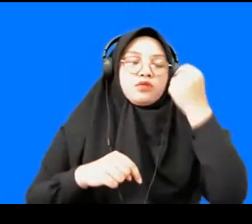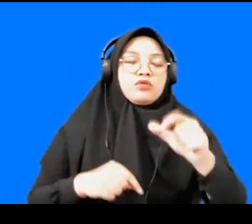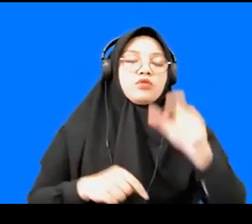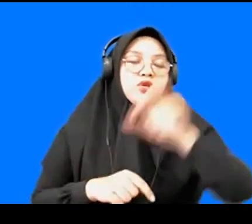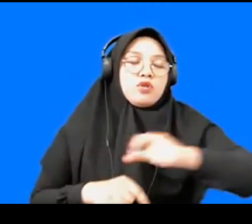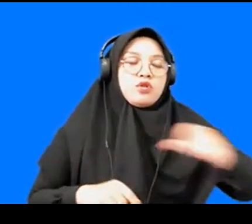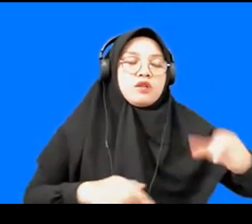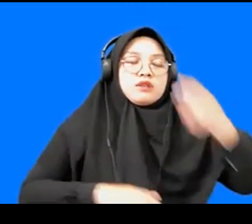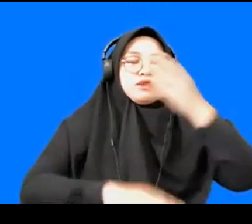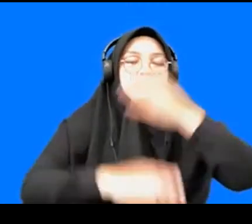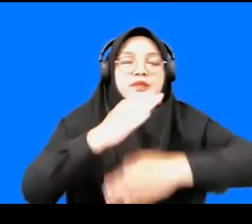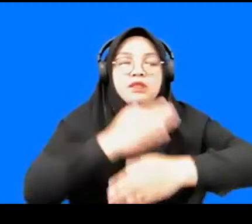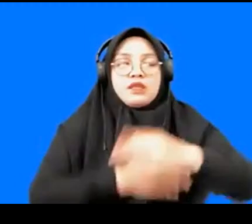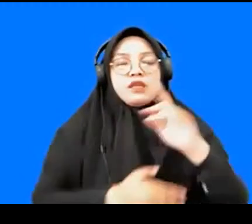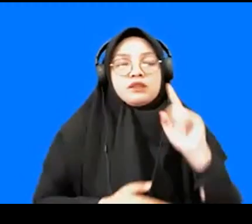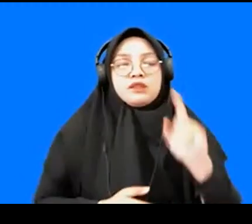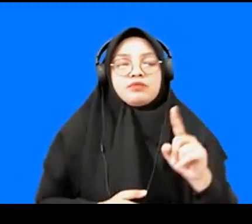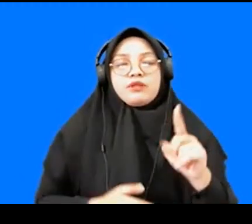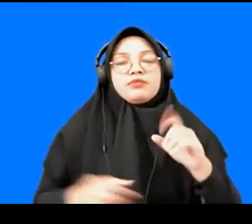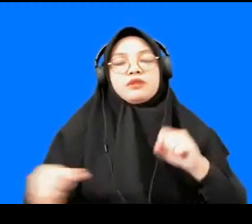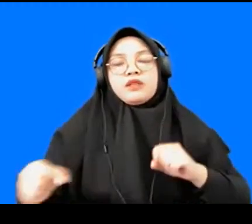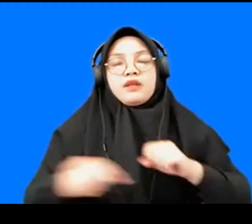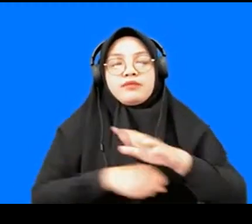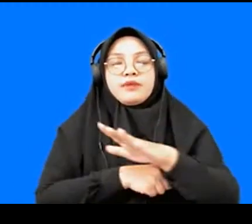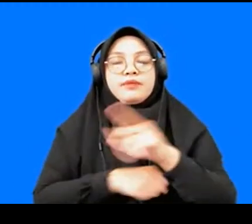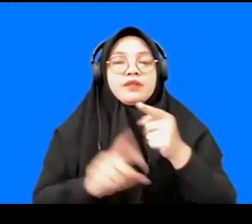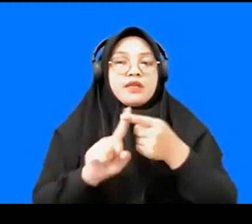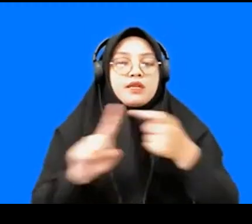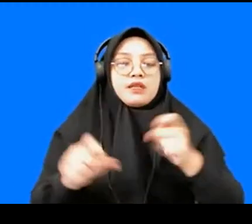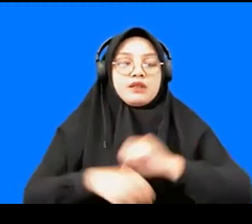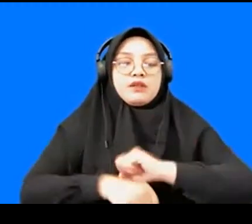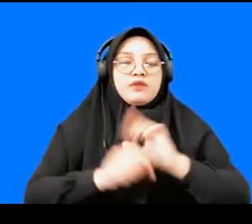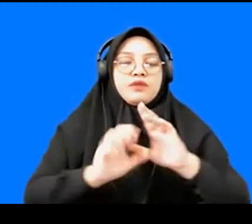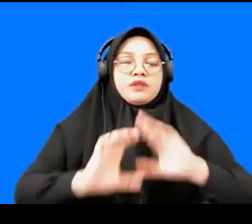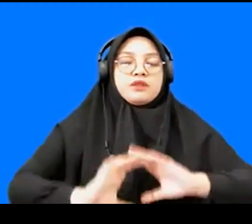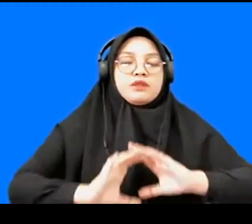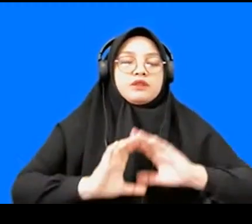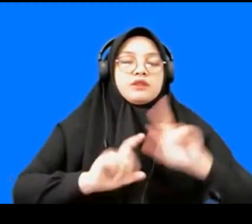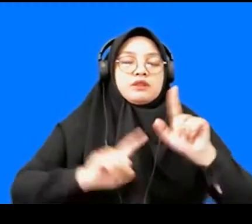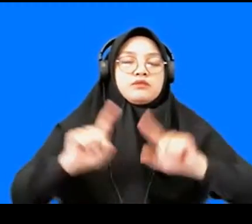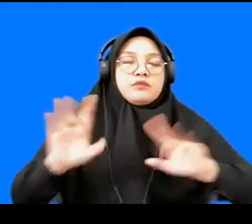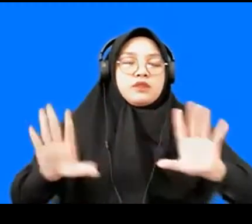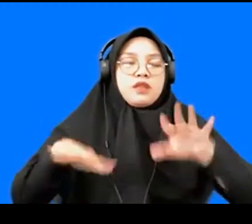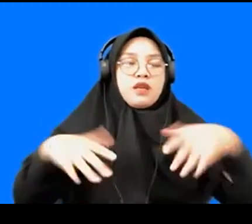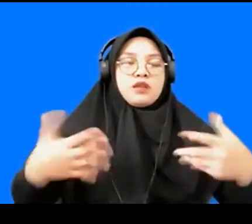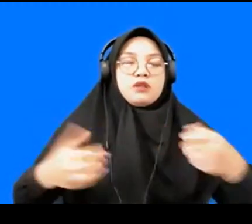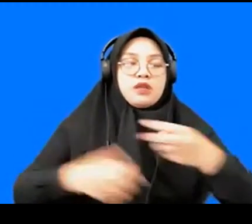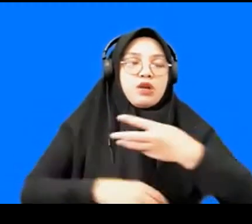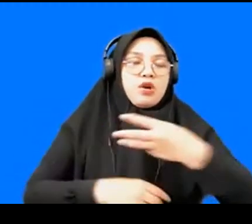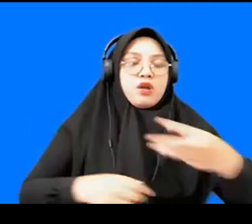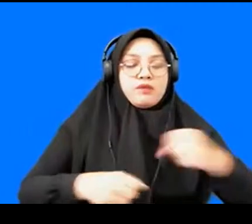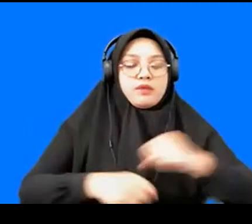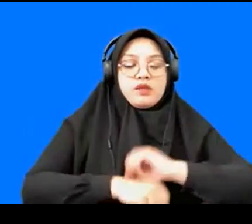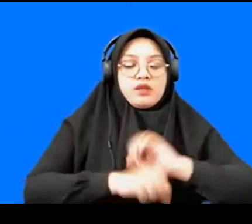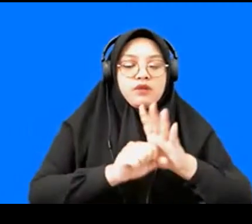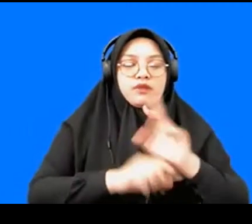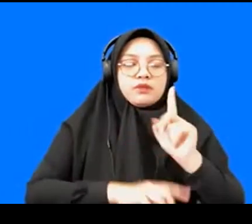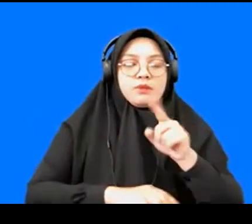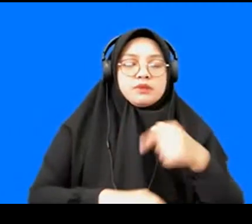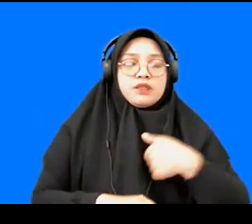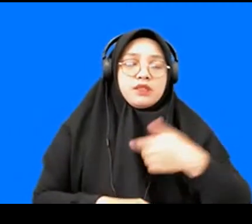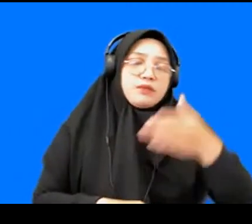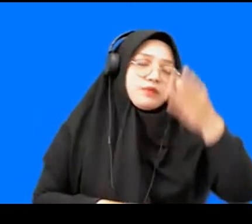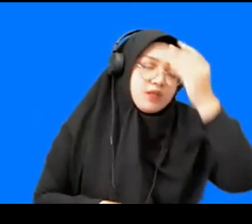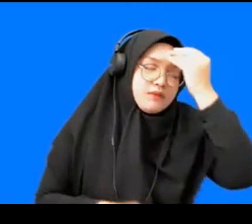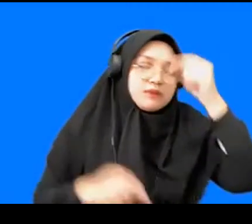effect of this COVID-19 economic impact, because we are now understand that person with disability living